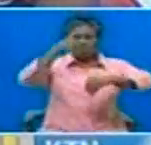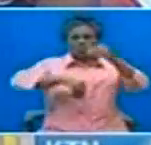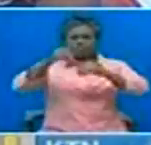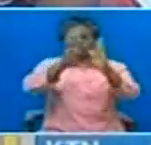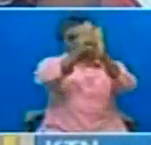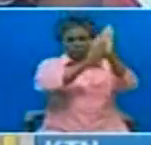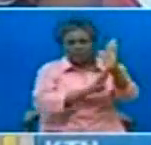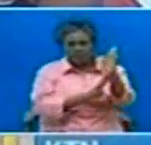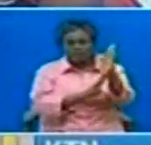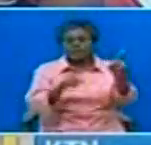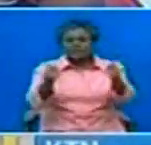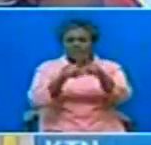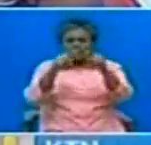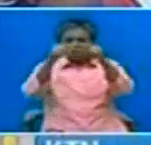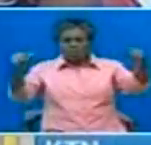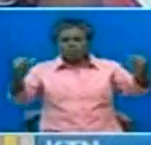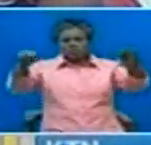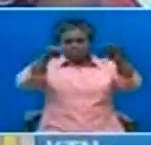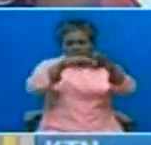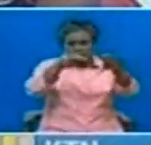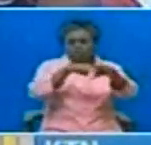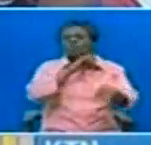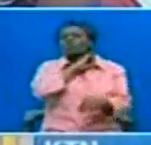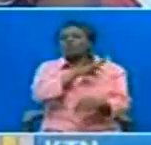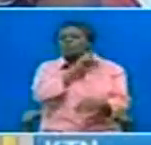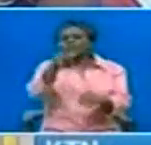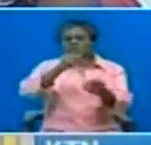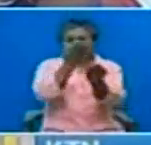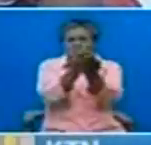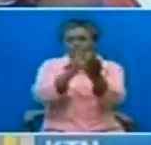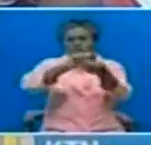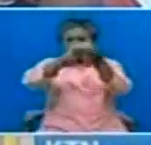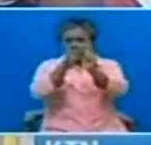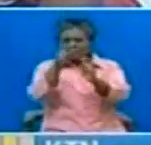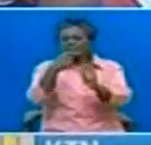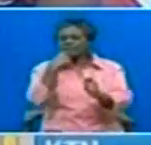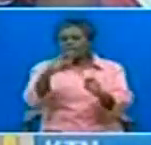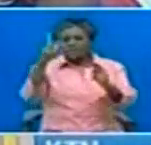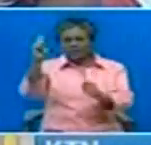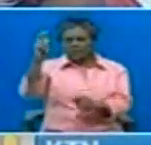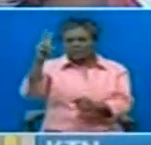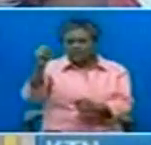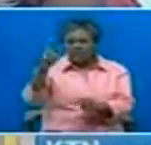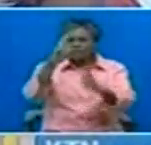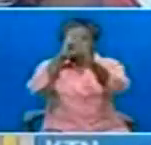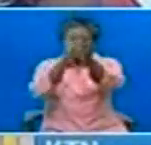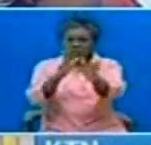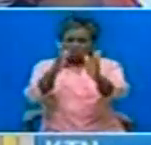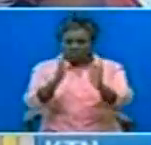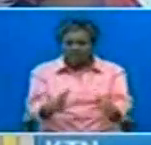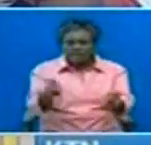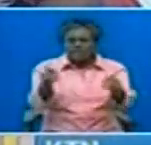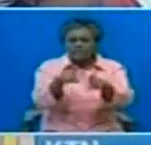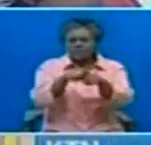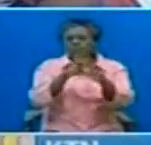the bills. This as opposition members raised the red flag over the proposed changes, terming them draconian. KTN's Aaron Ocheng begins our